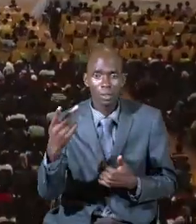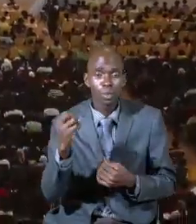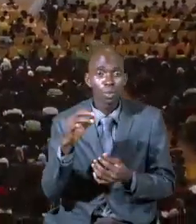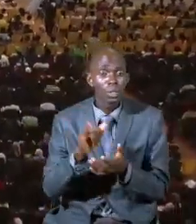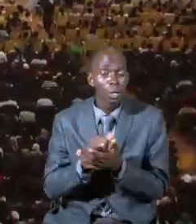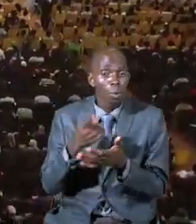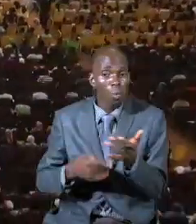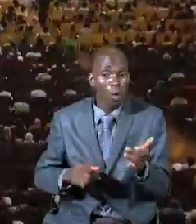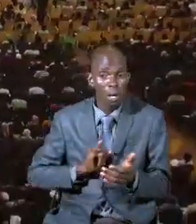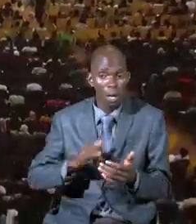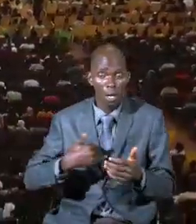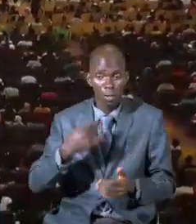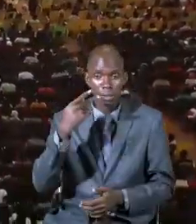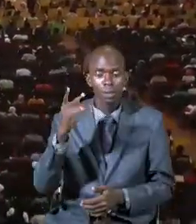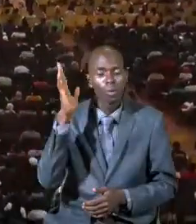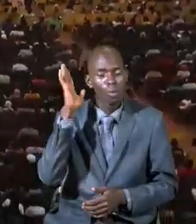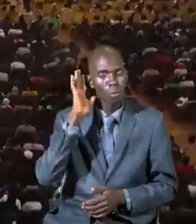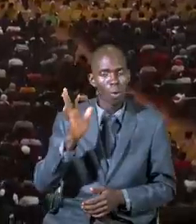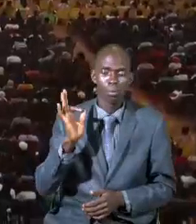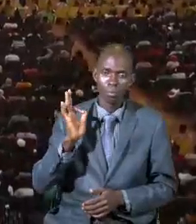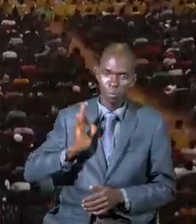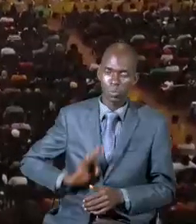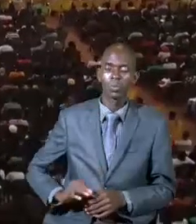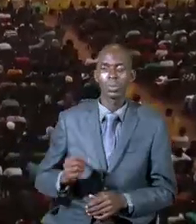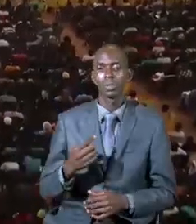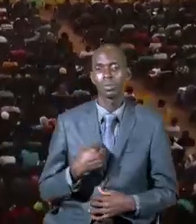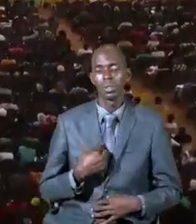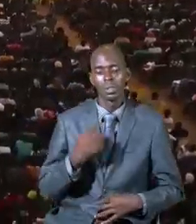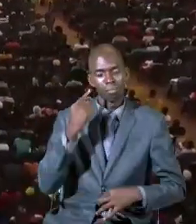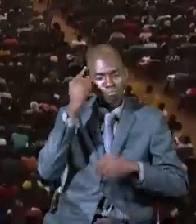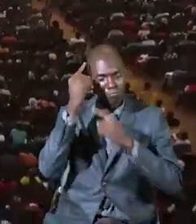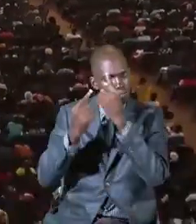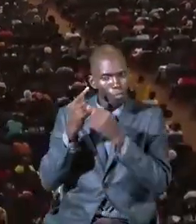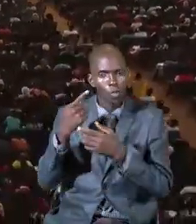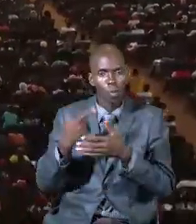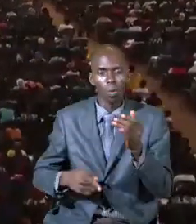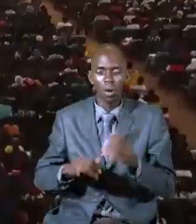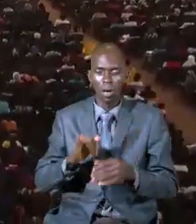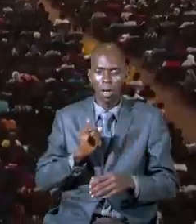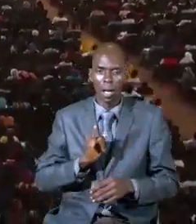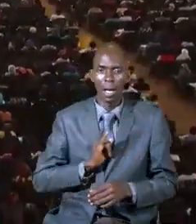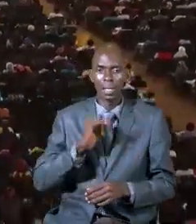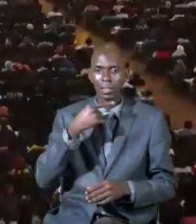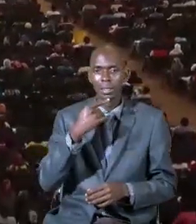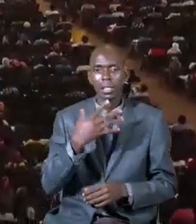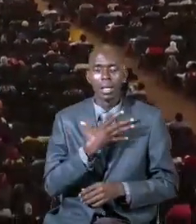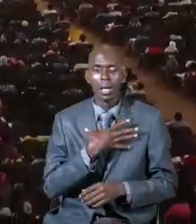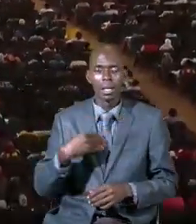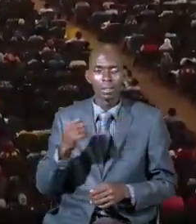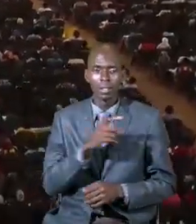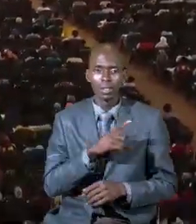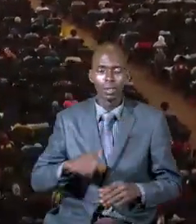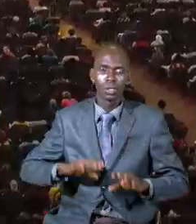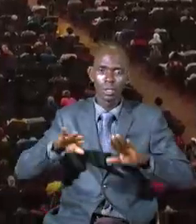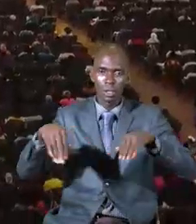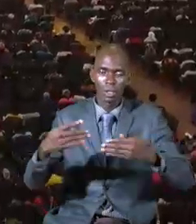Consider what I say, and the Lord give thee understanding in all